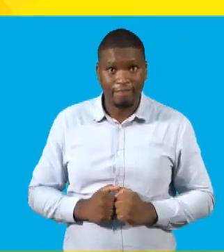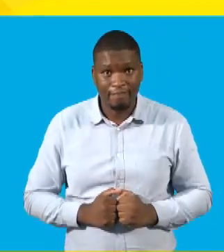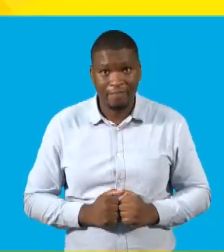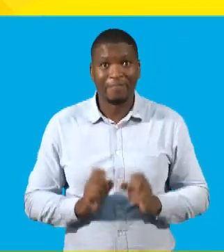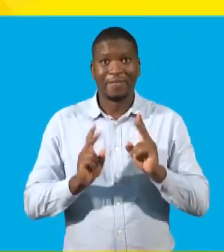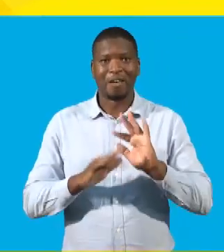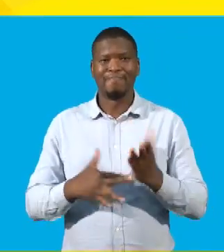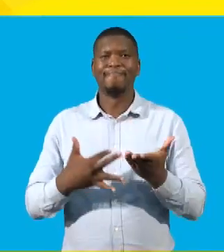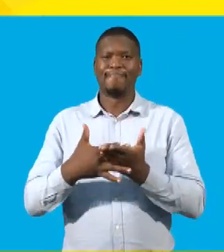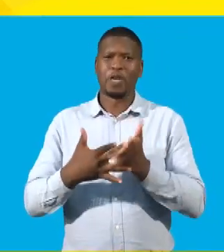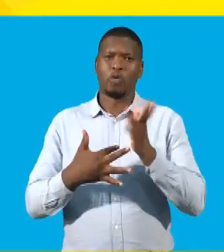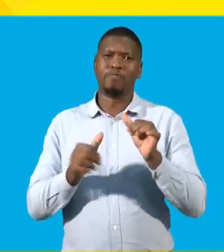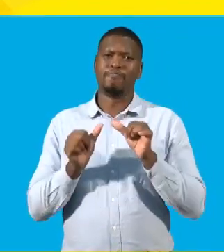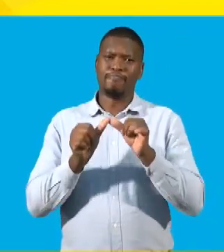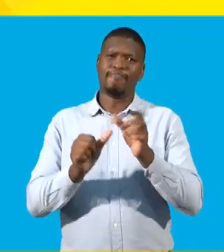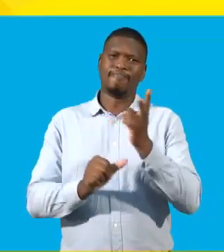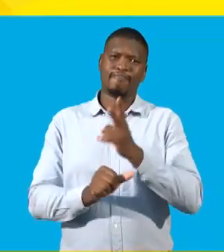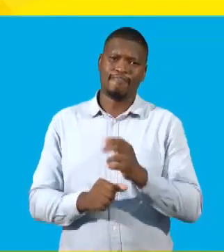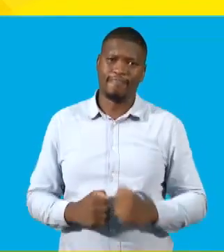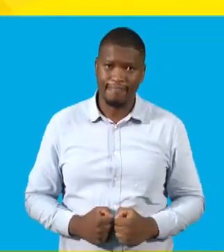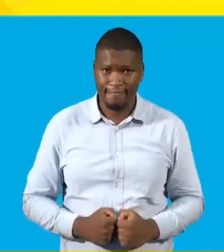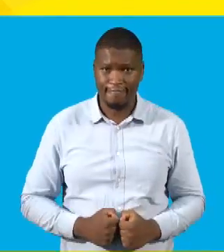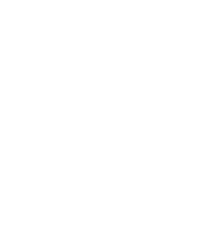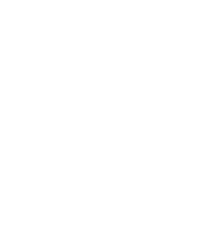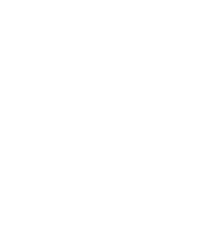Let's quickly go to an ad break and then we'll see you just now.